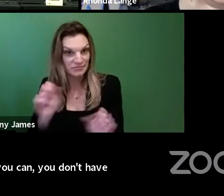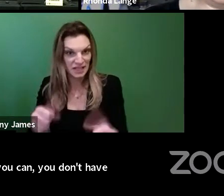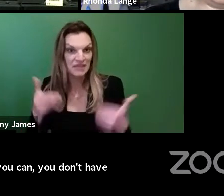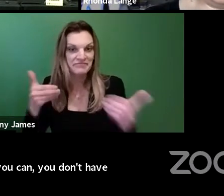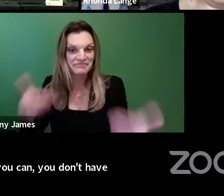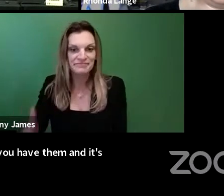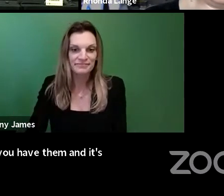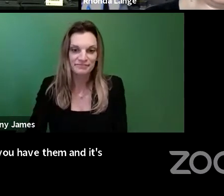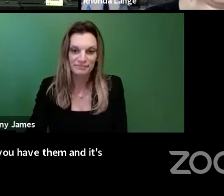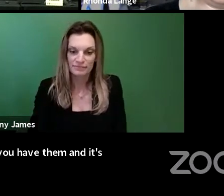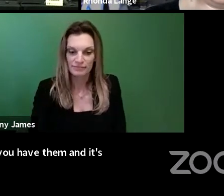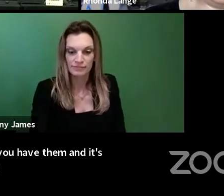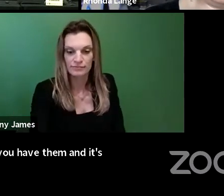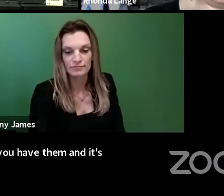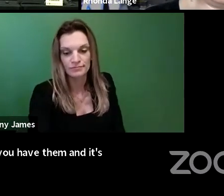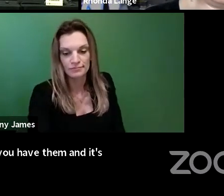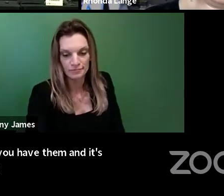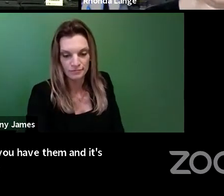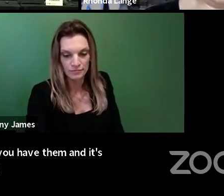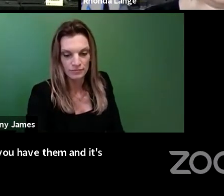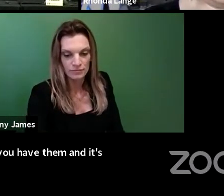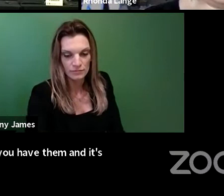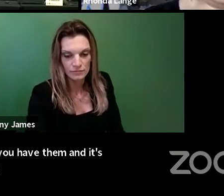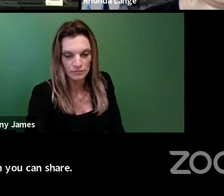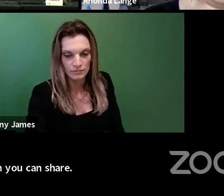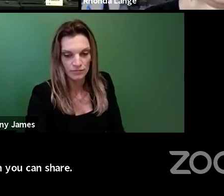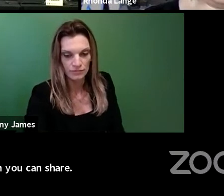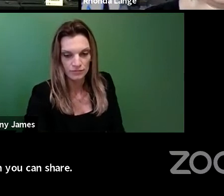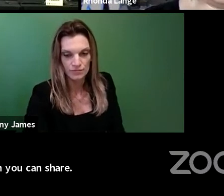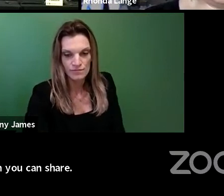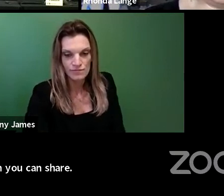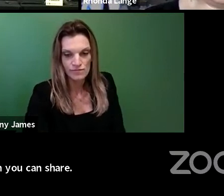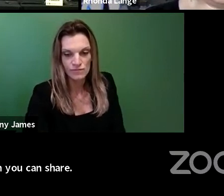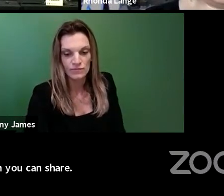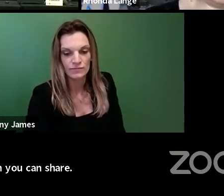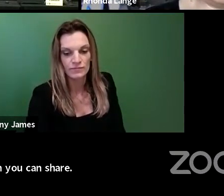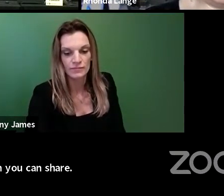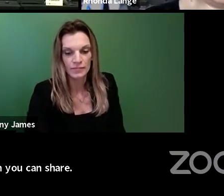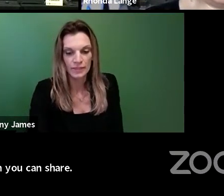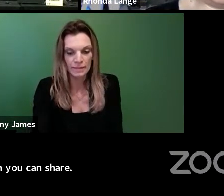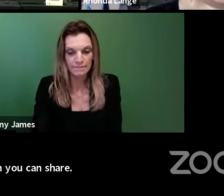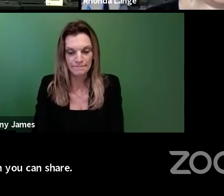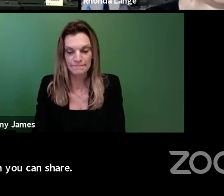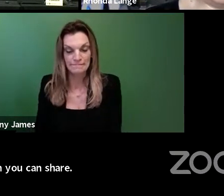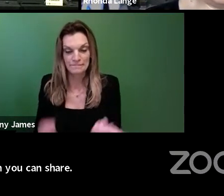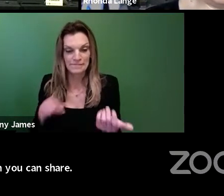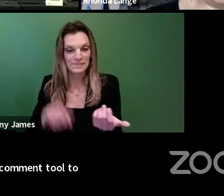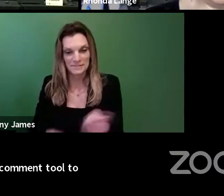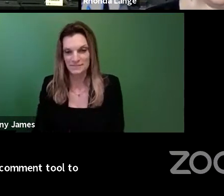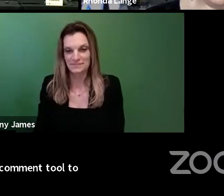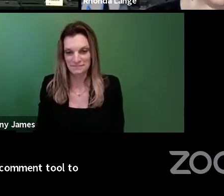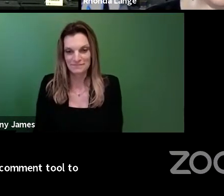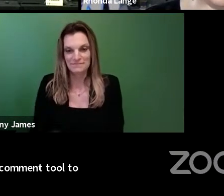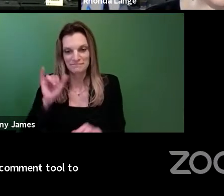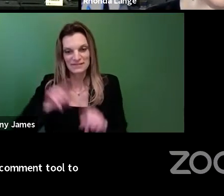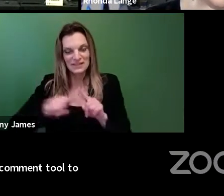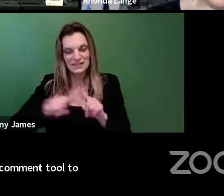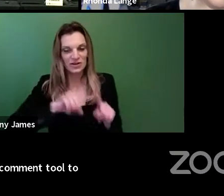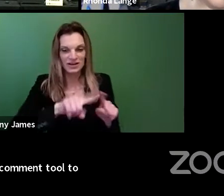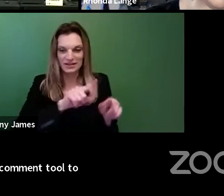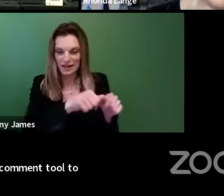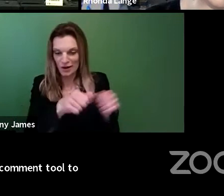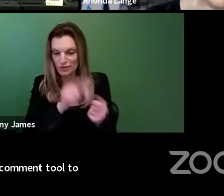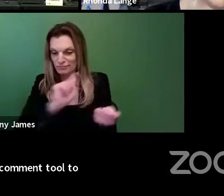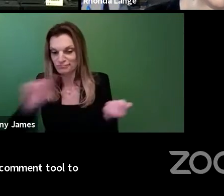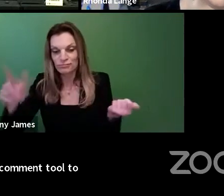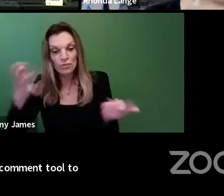can share. But again, utilize our public comment tool to get all that good stuff in terms of the different areas that